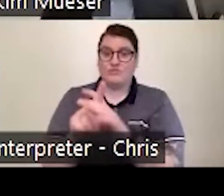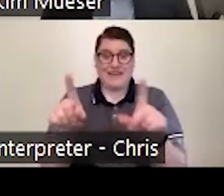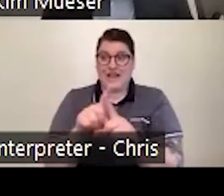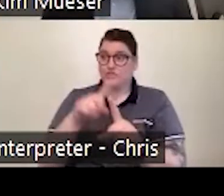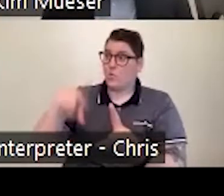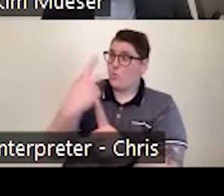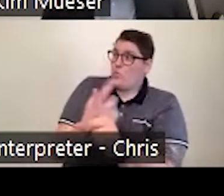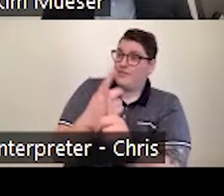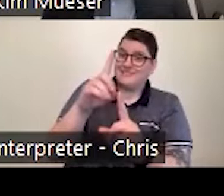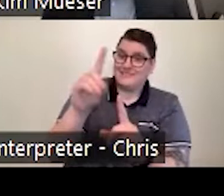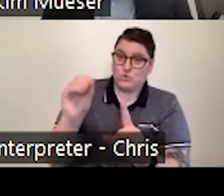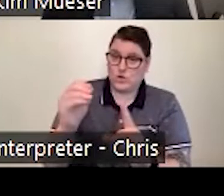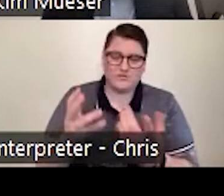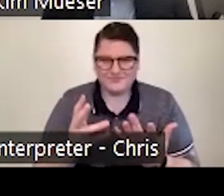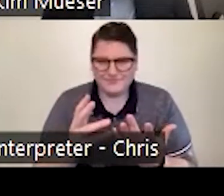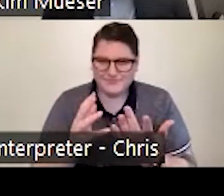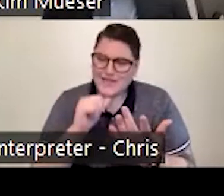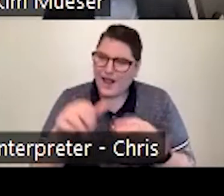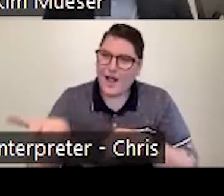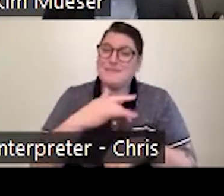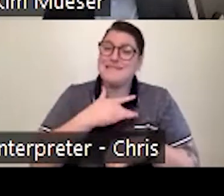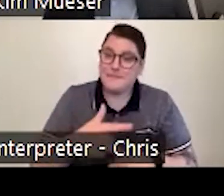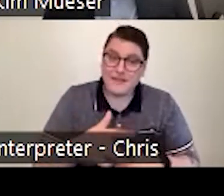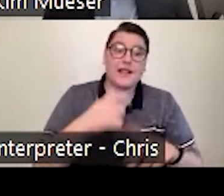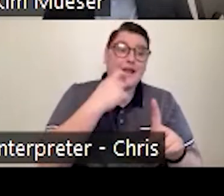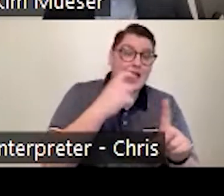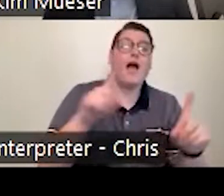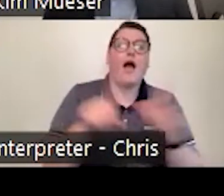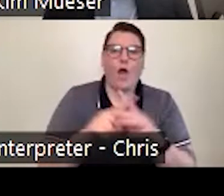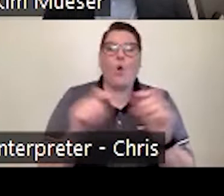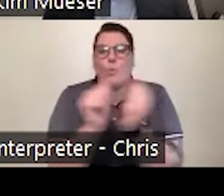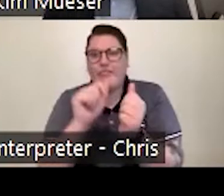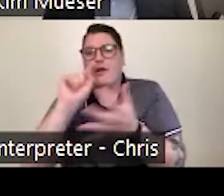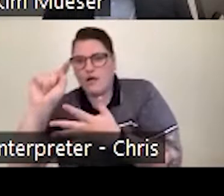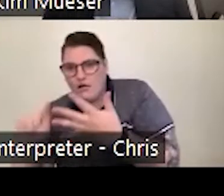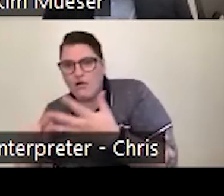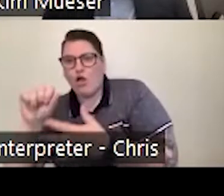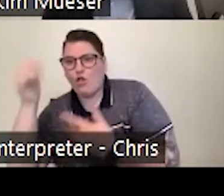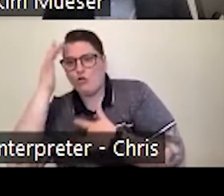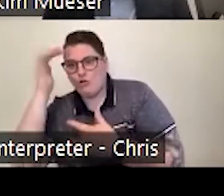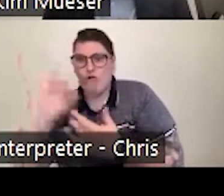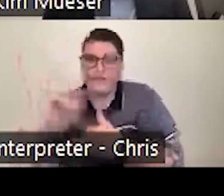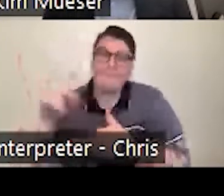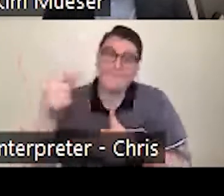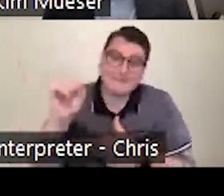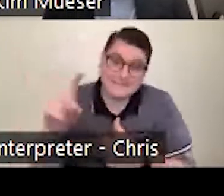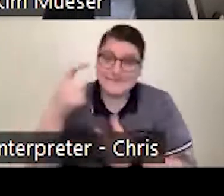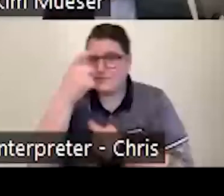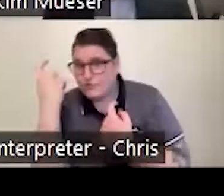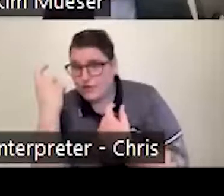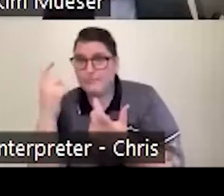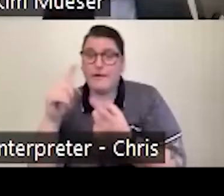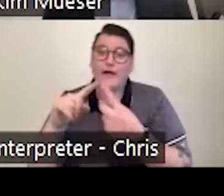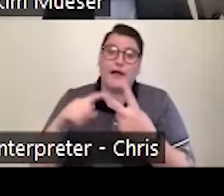is relatively uncommon. That comorbidity is more the rule than the exception, with both PTSD as well as a substance